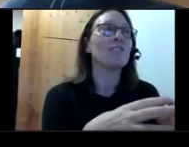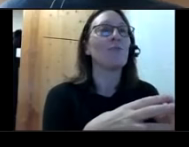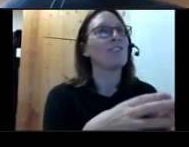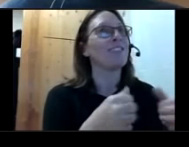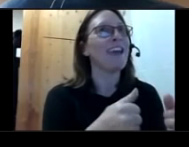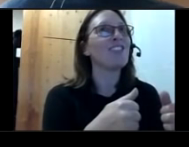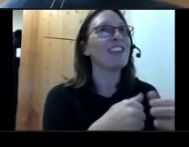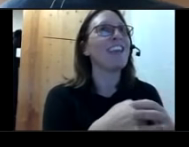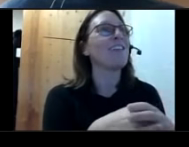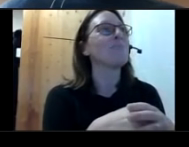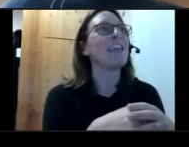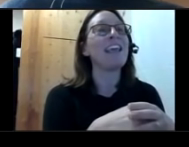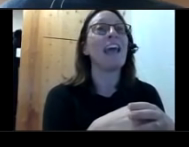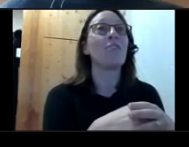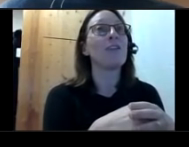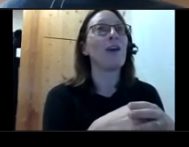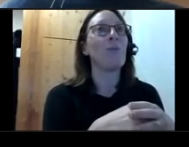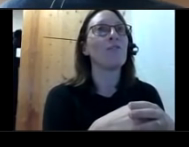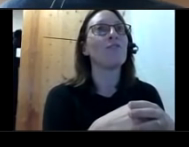standard, which is catchily named